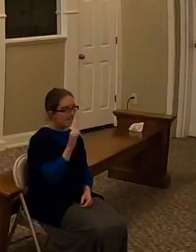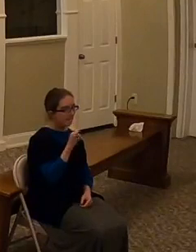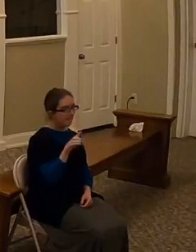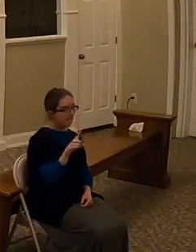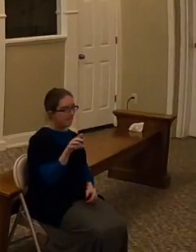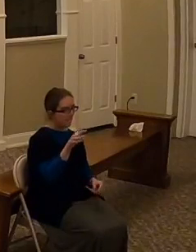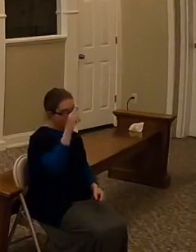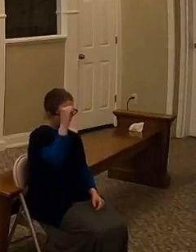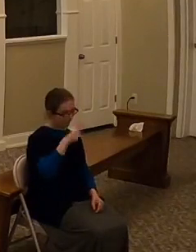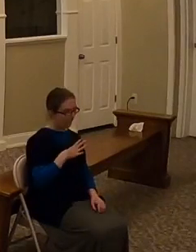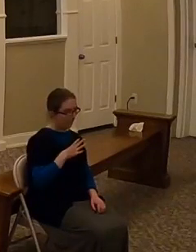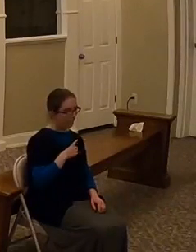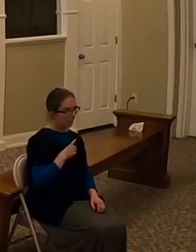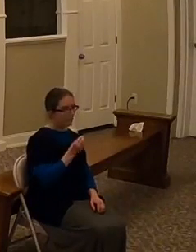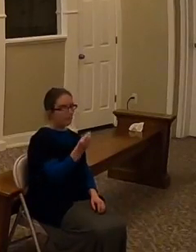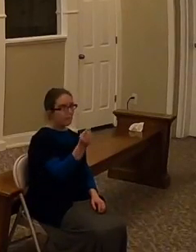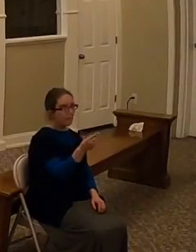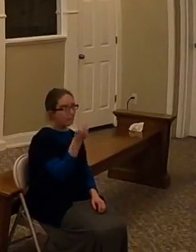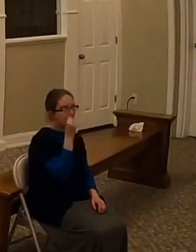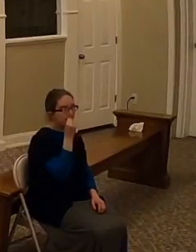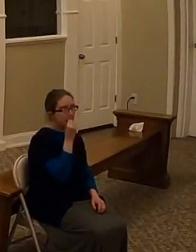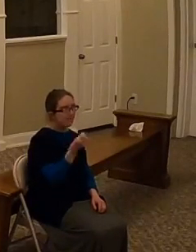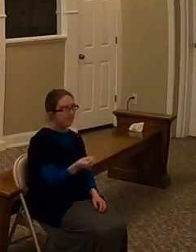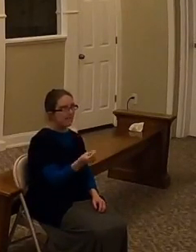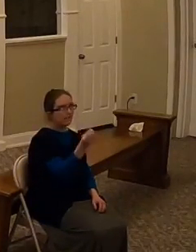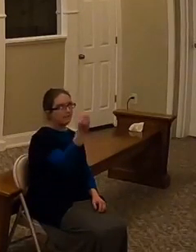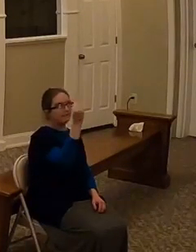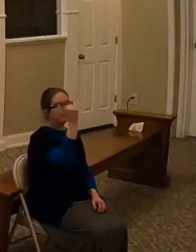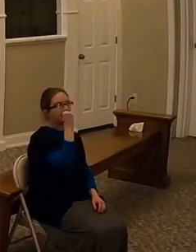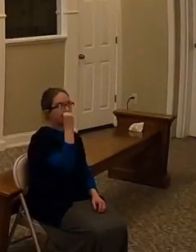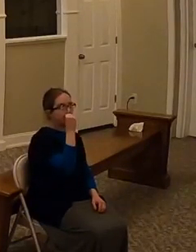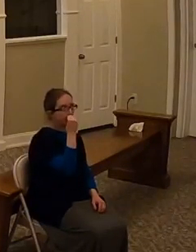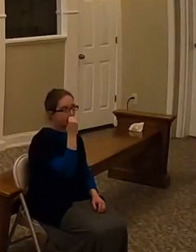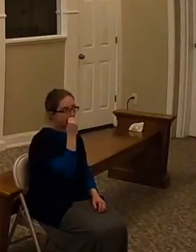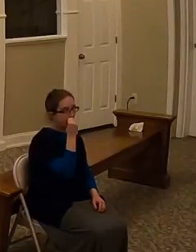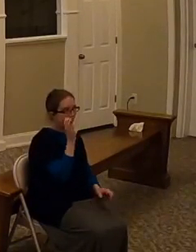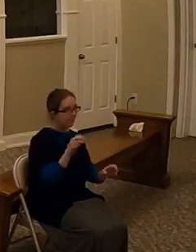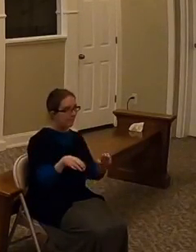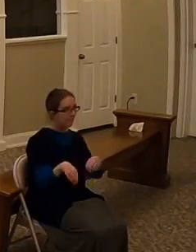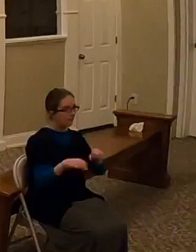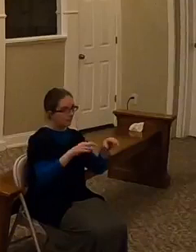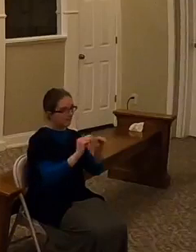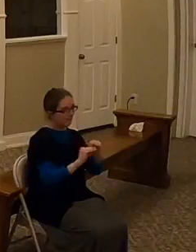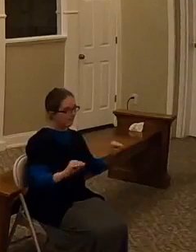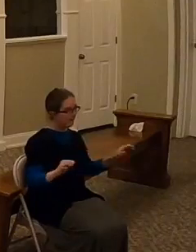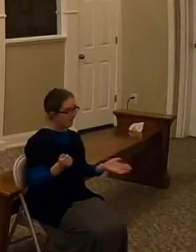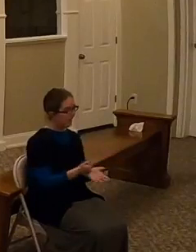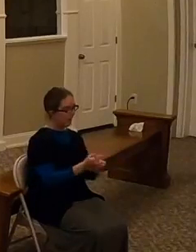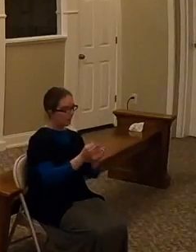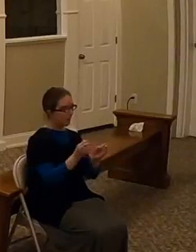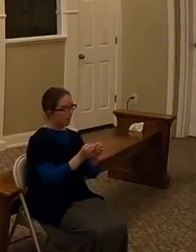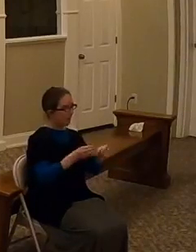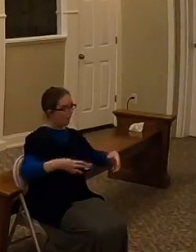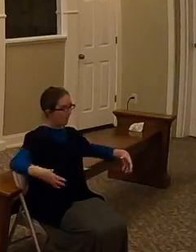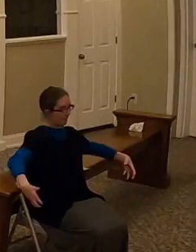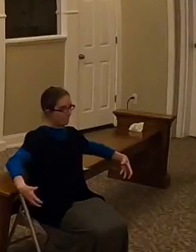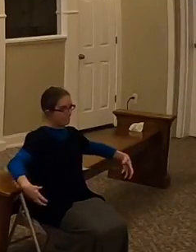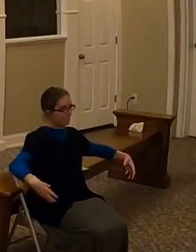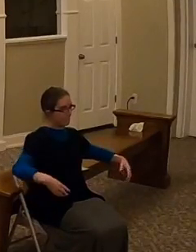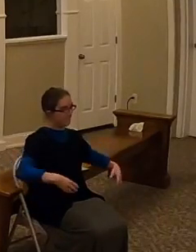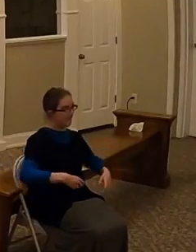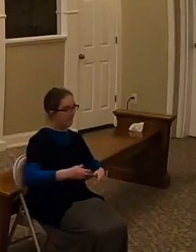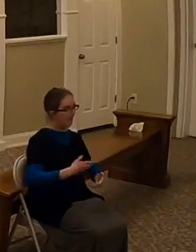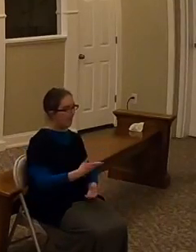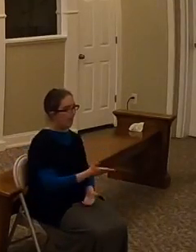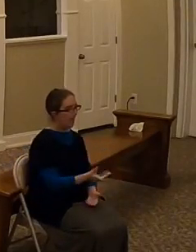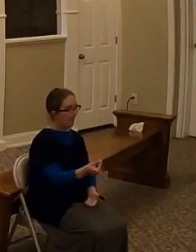Why? Because you eat, you put food into your mouth, it doesn't do anything, just helps you get fatter. Amen. But